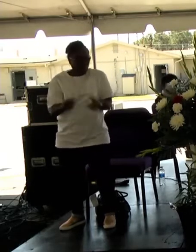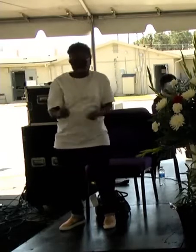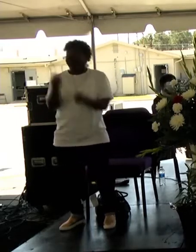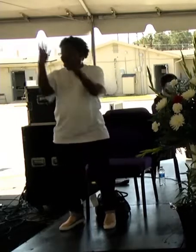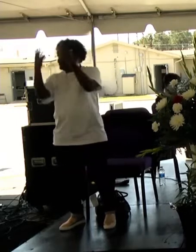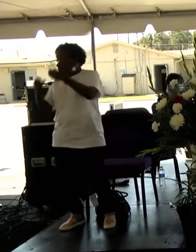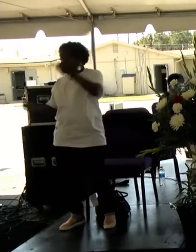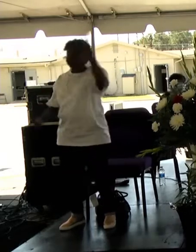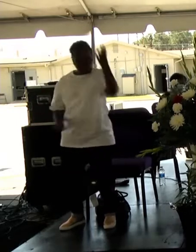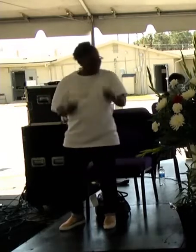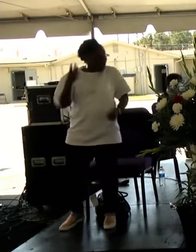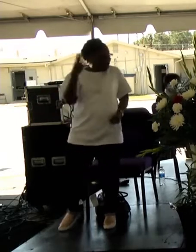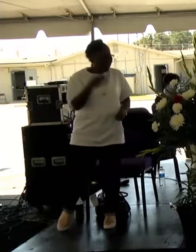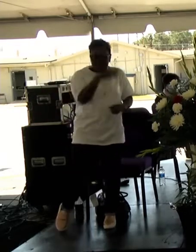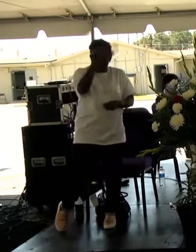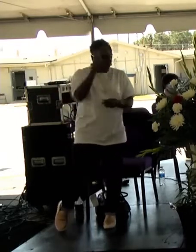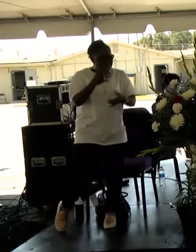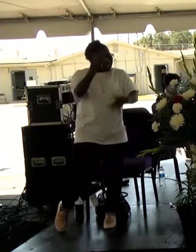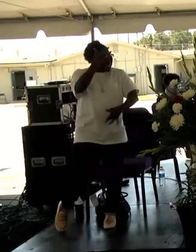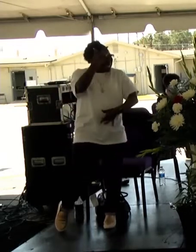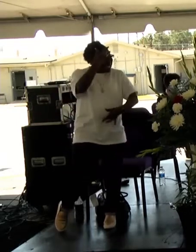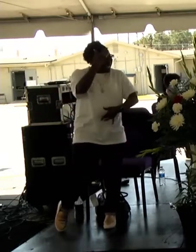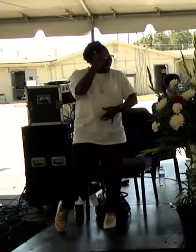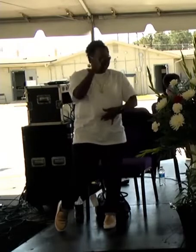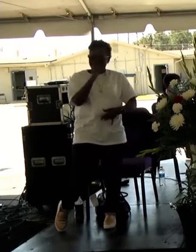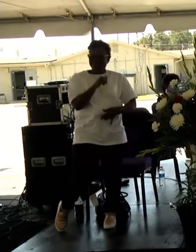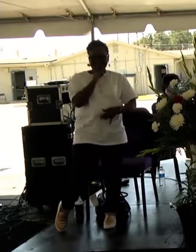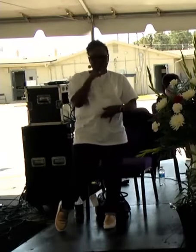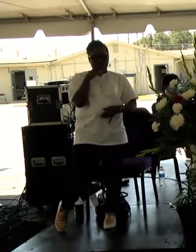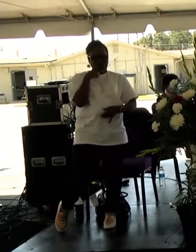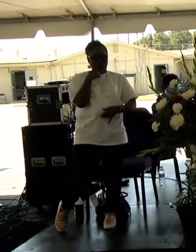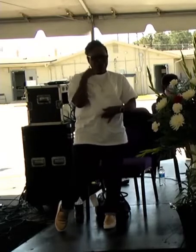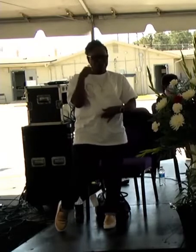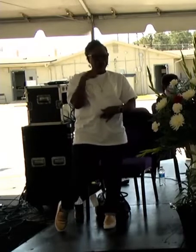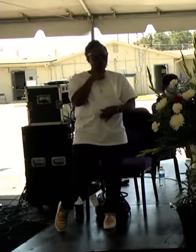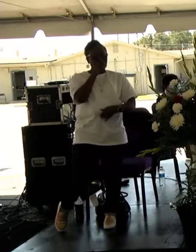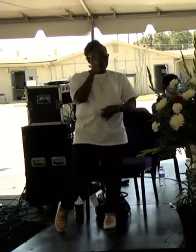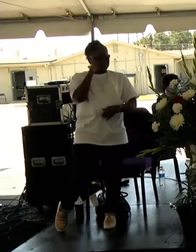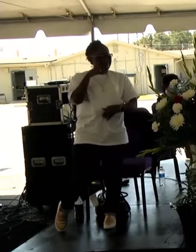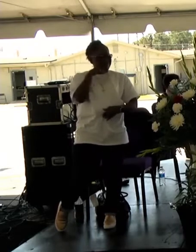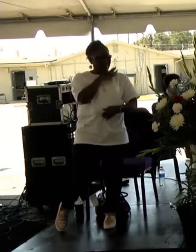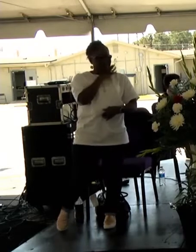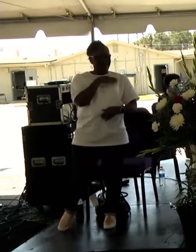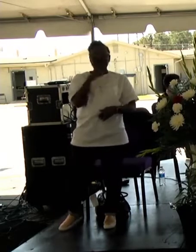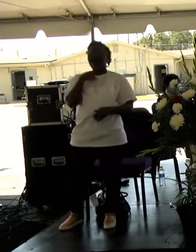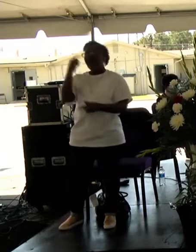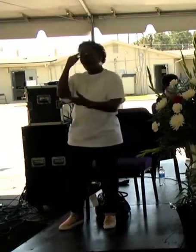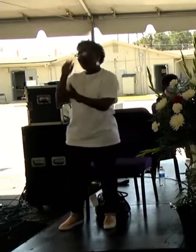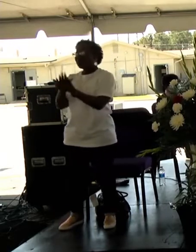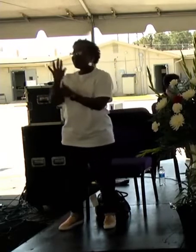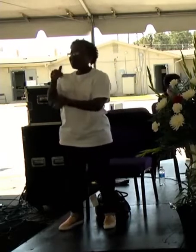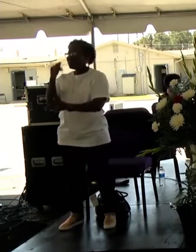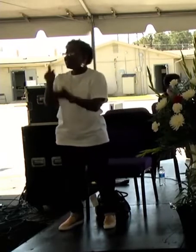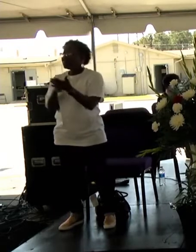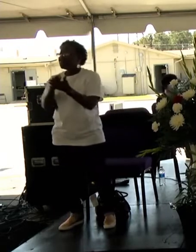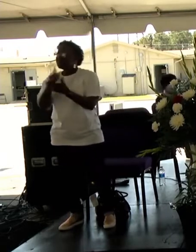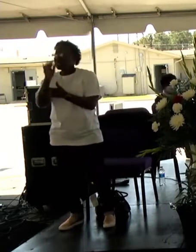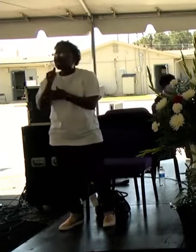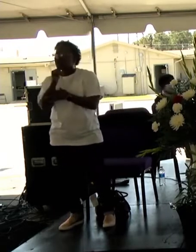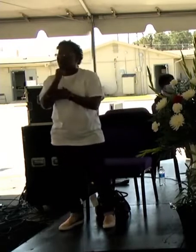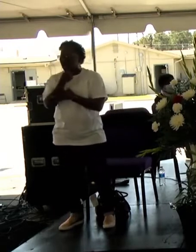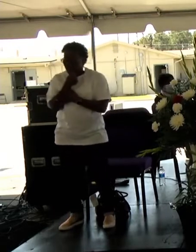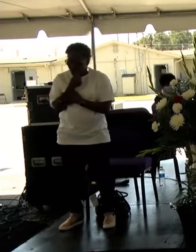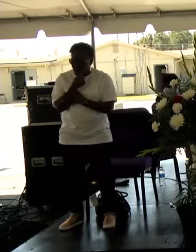sick. What a devil is a lie. Let me tell you something. Can I tell you? I believe that sometime, family, that suffering is a part of my